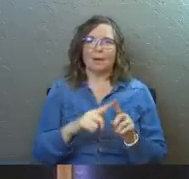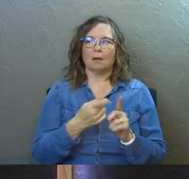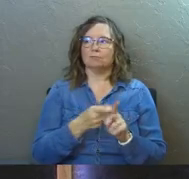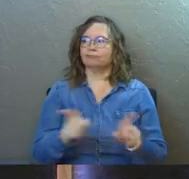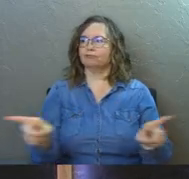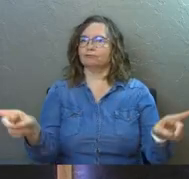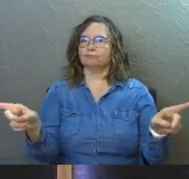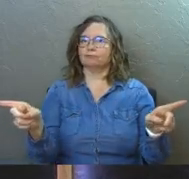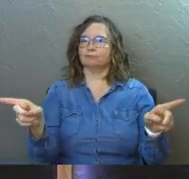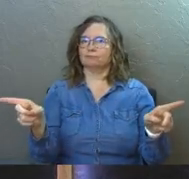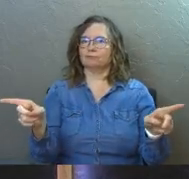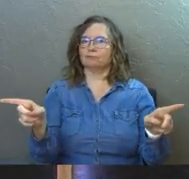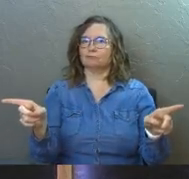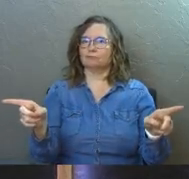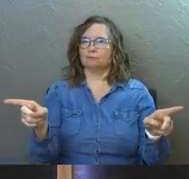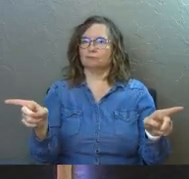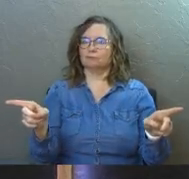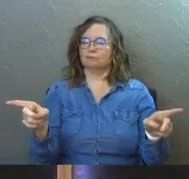going on different journeys.